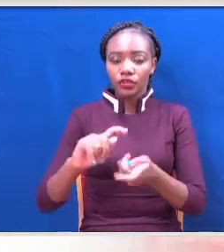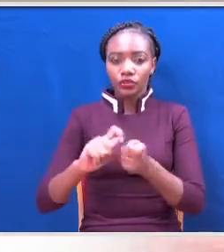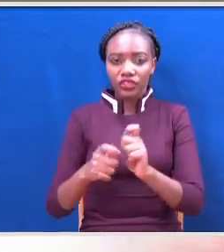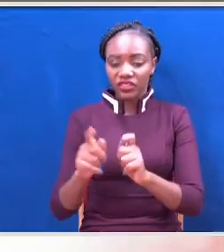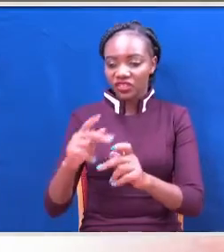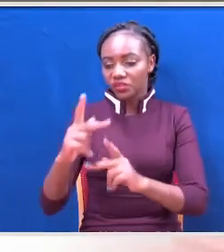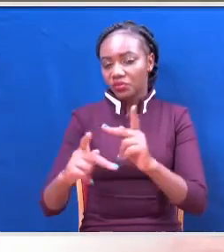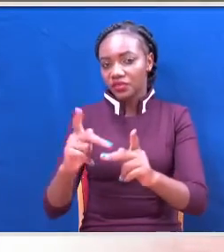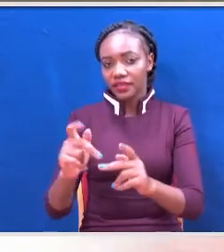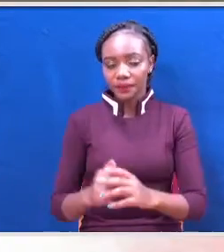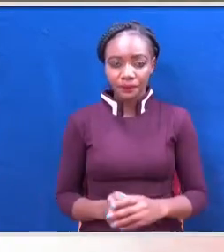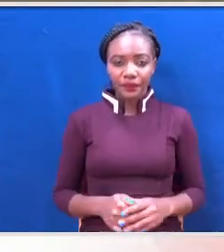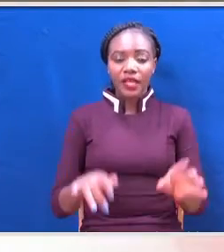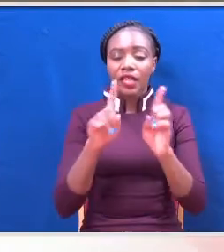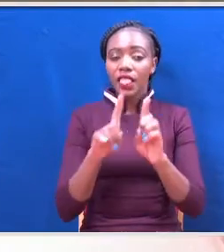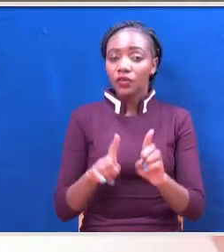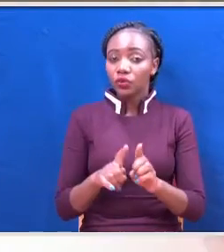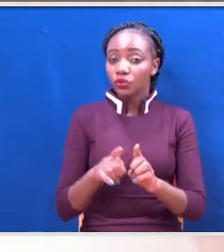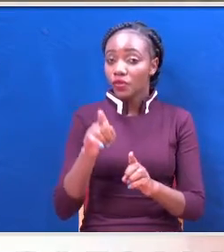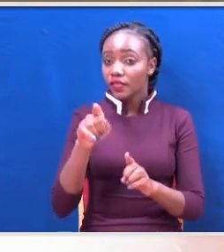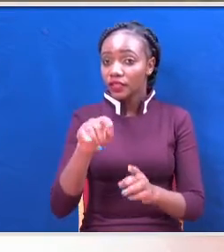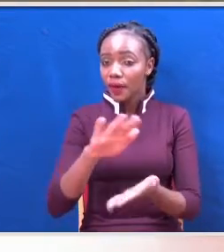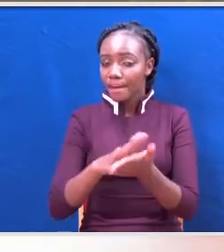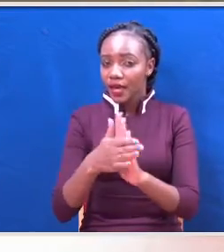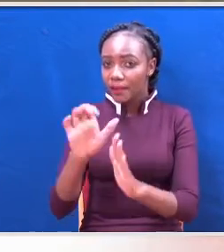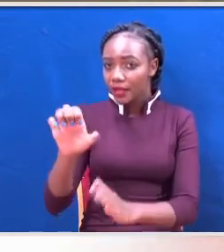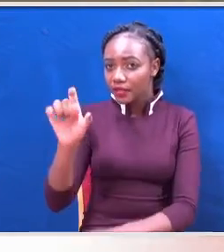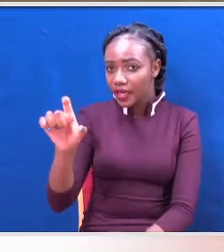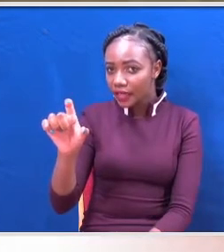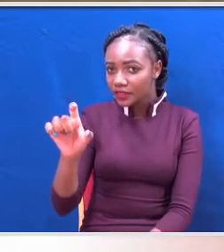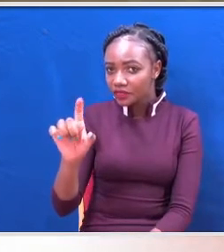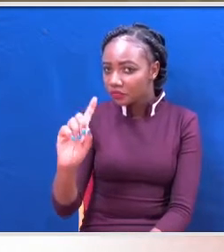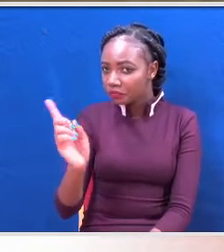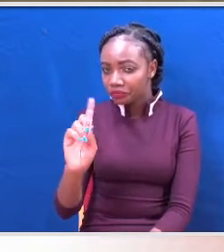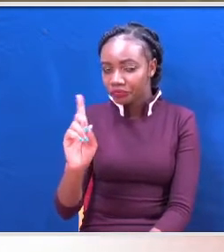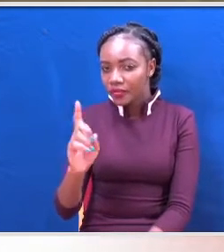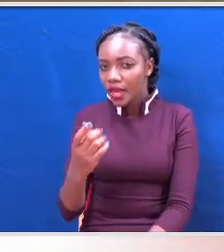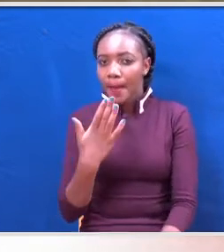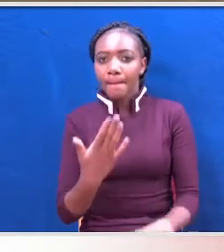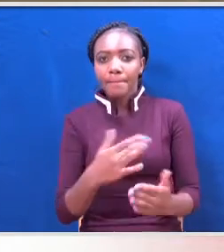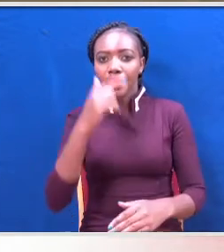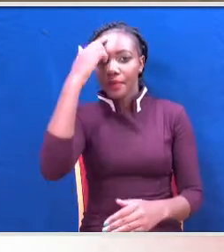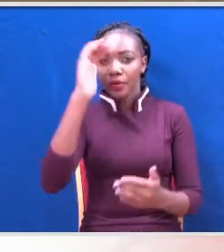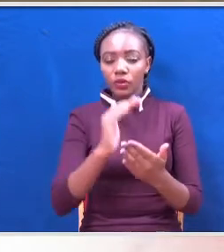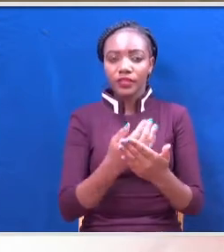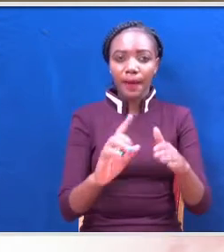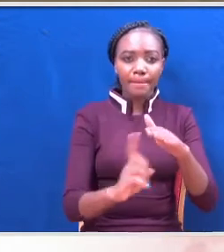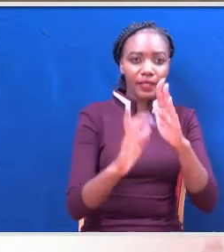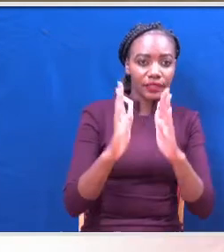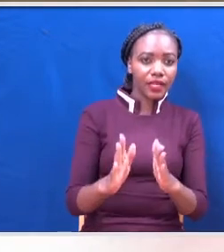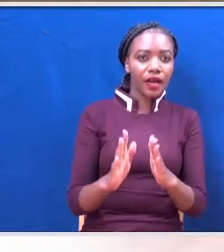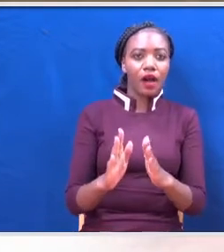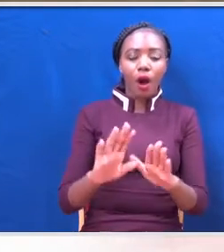process. And it does not become executive merely because some minister, cabinet minister, or